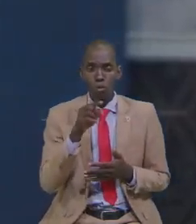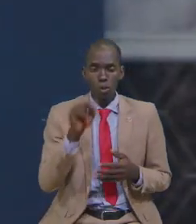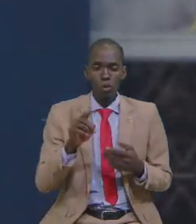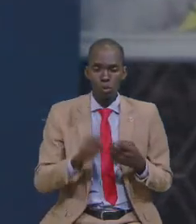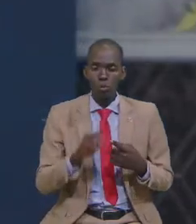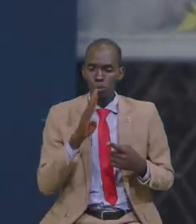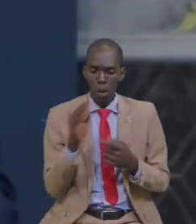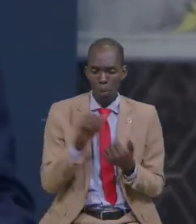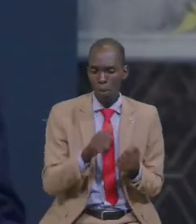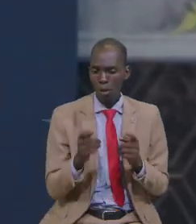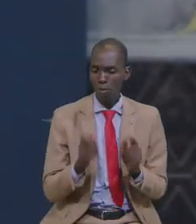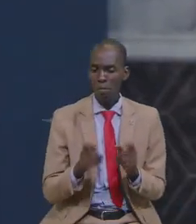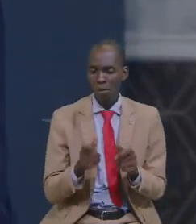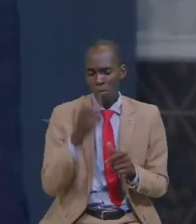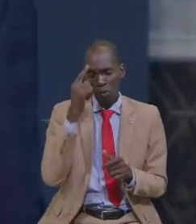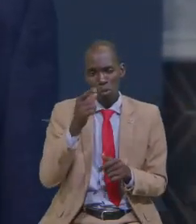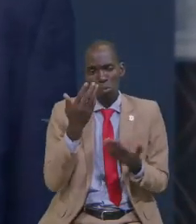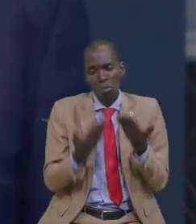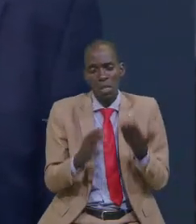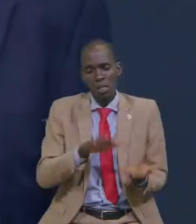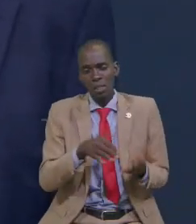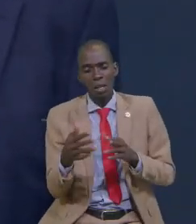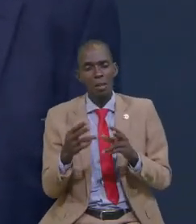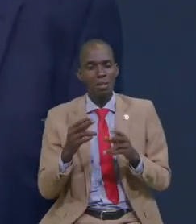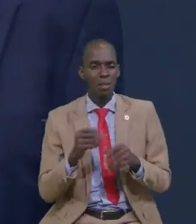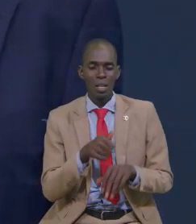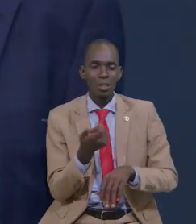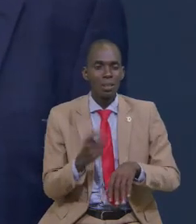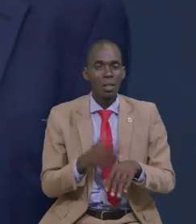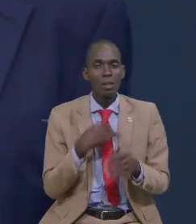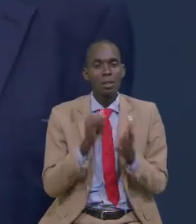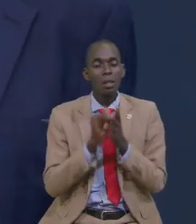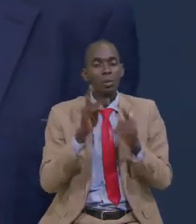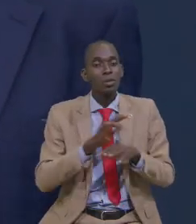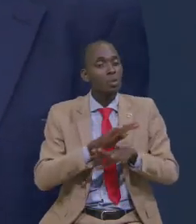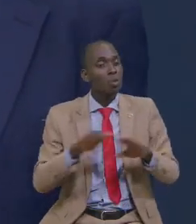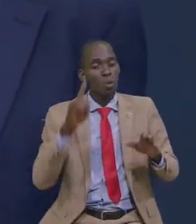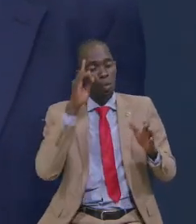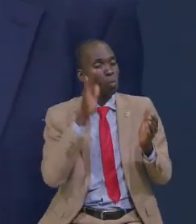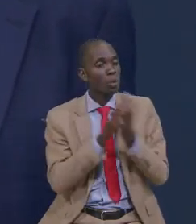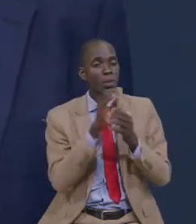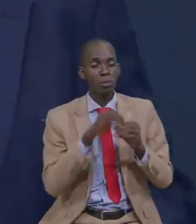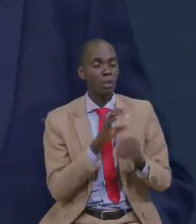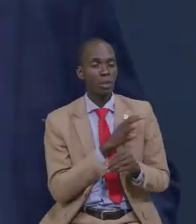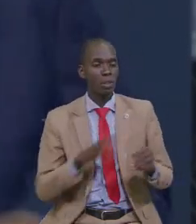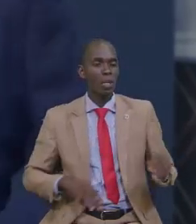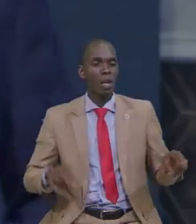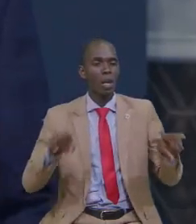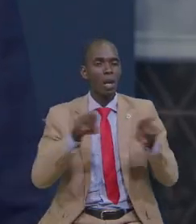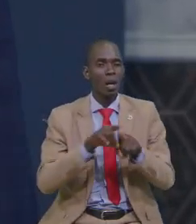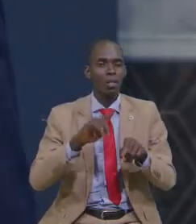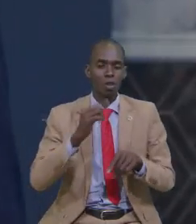you can die anytime. And the man does not believe in Christ as the only Savior. He